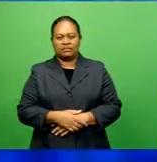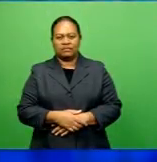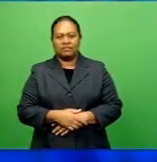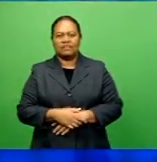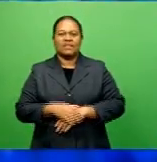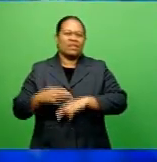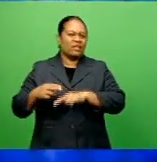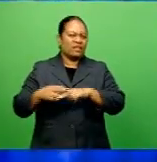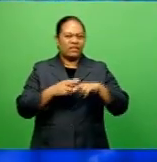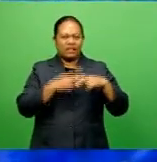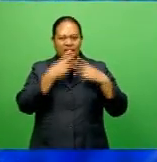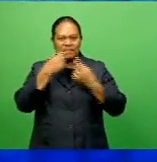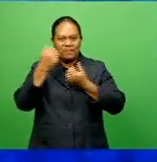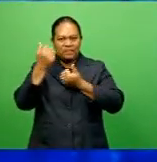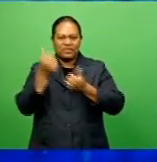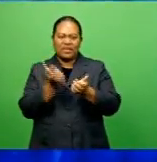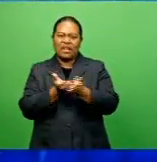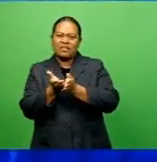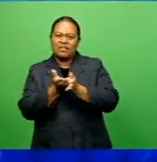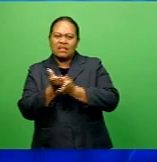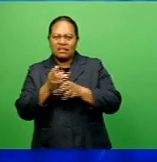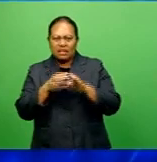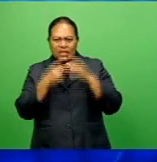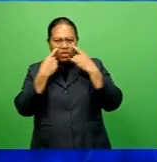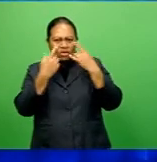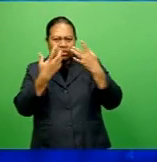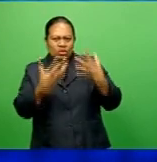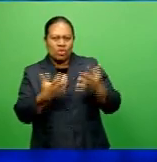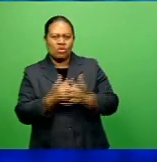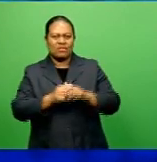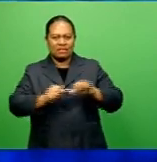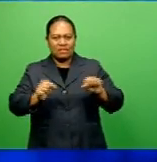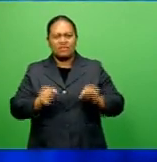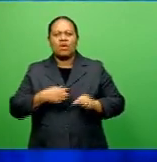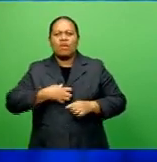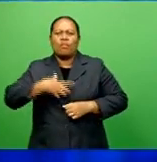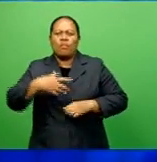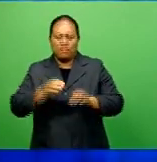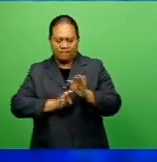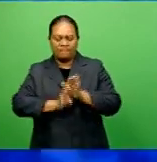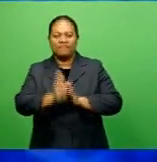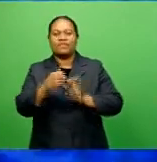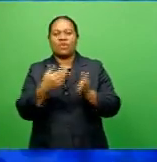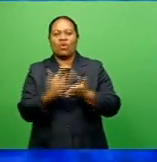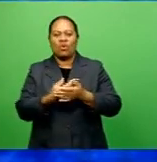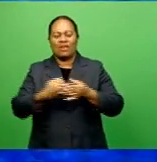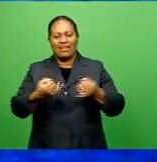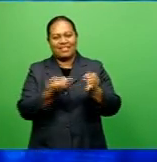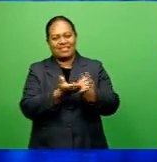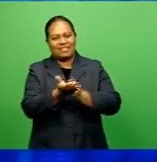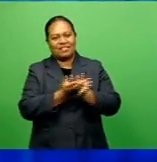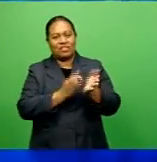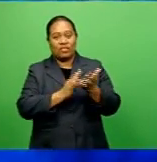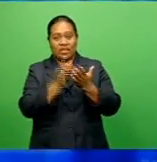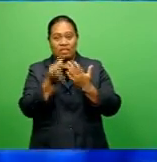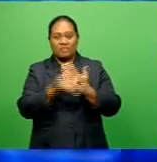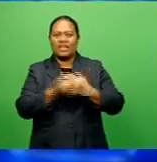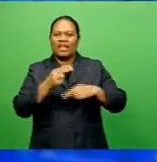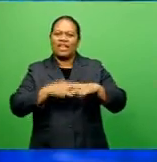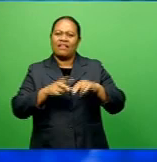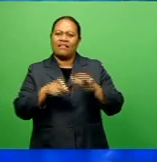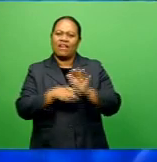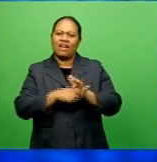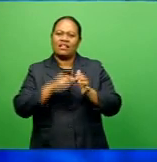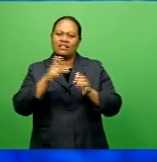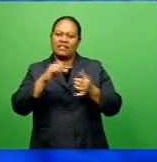The Fiji Revenue and Customs Service is reviewing its system to further improve its online services. For February, the FRCS